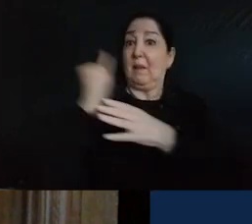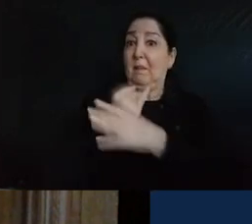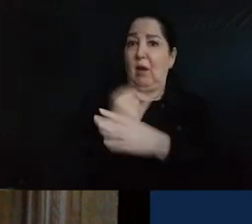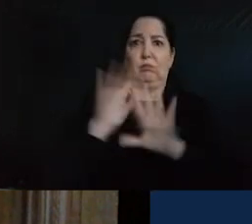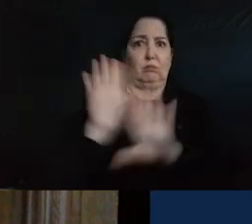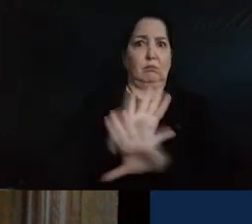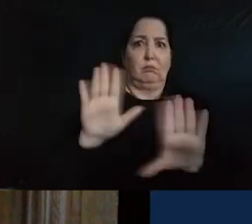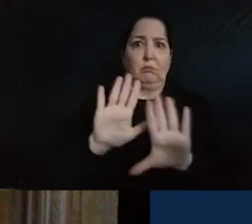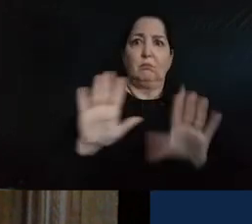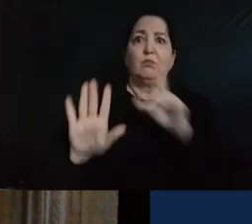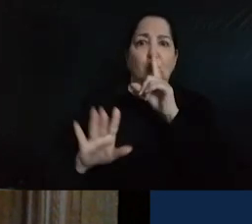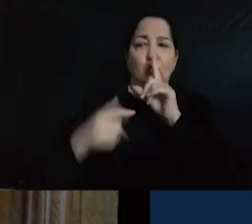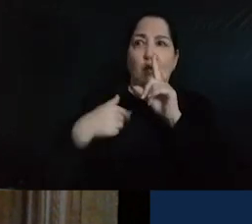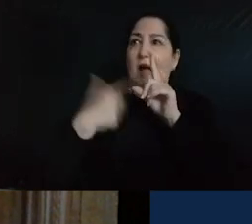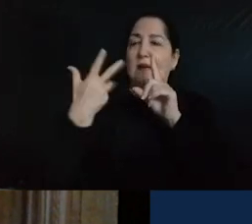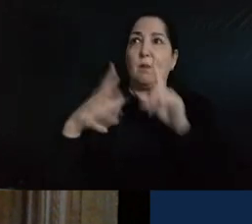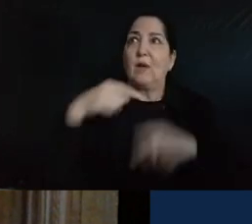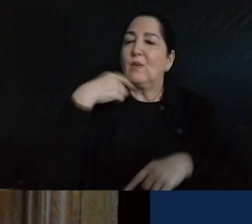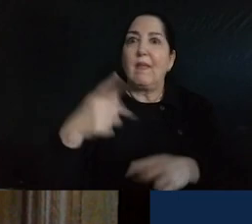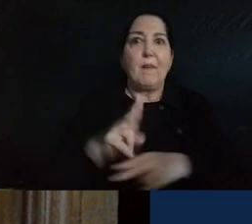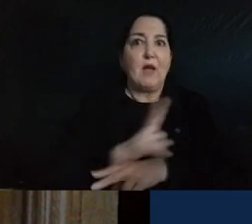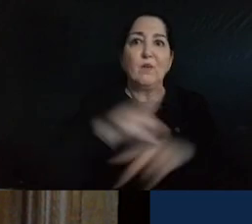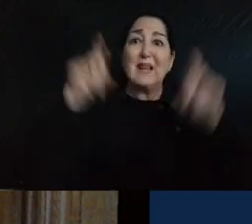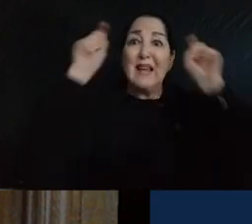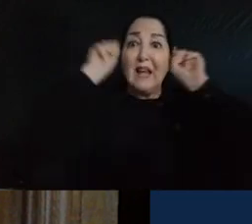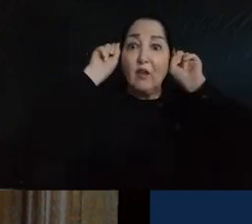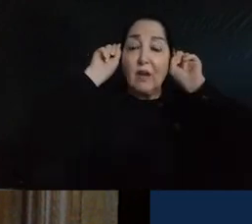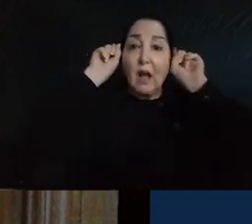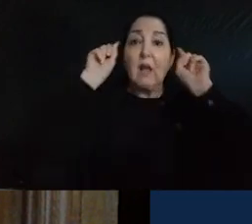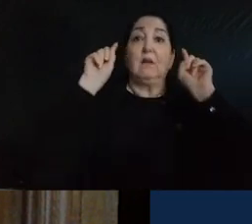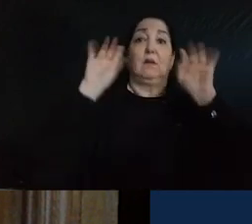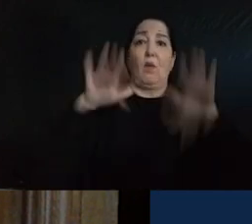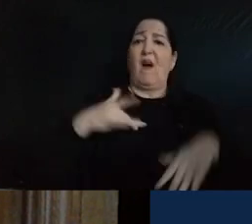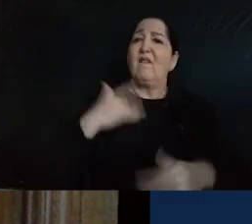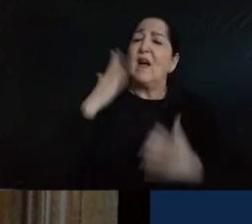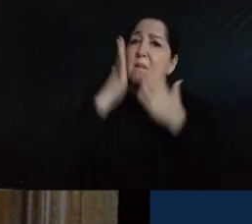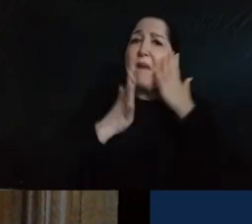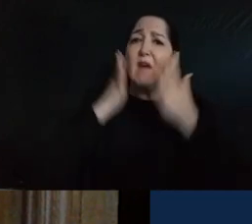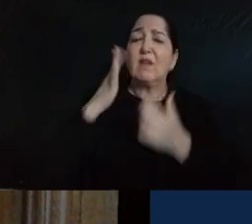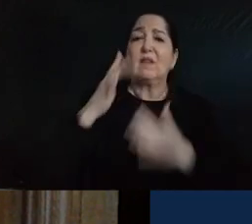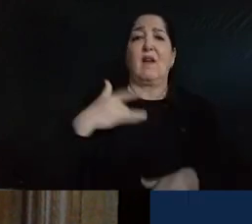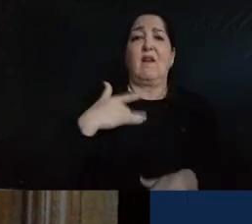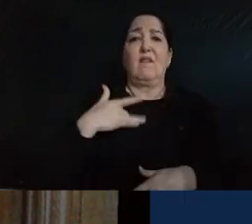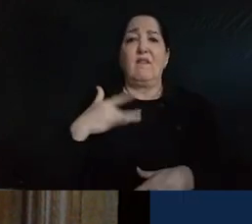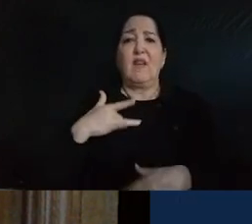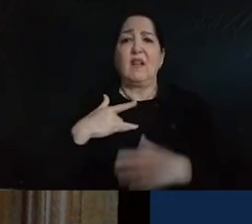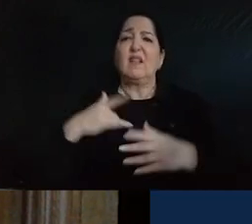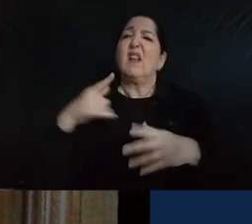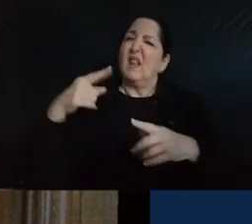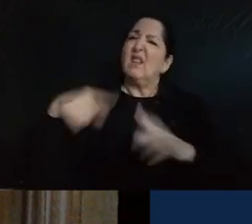was that I was hearing impaired, let alone that I wore hearing aids. I felt embarrassed, defective, and